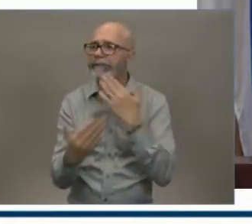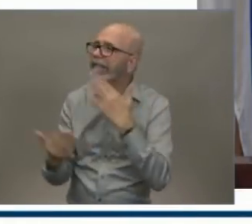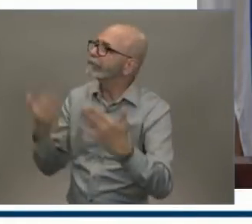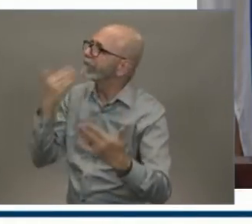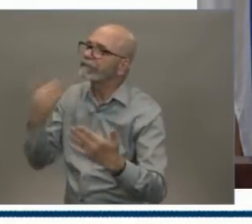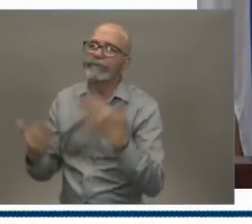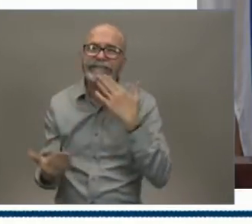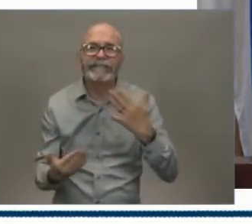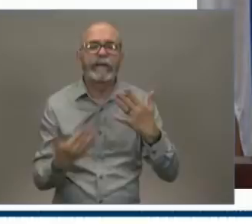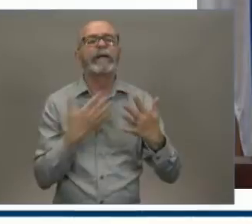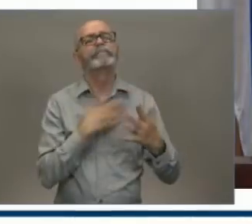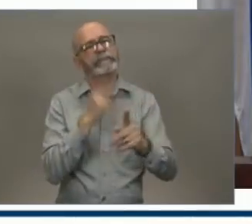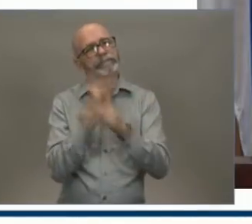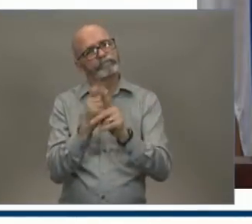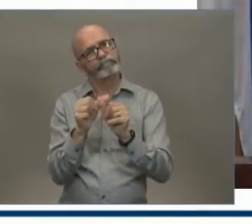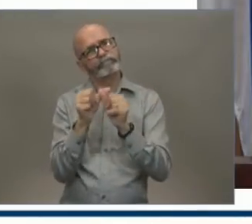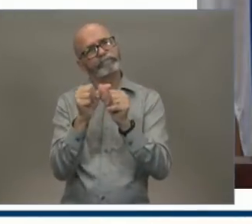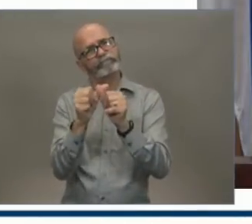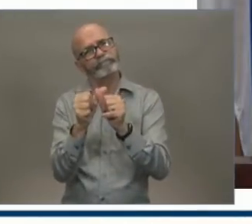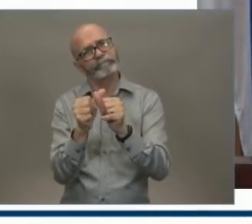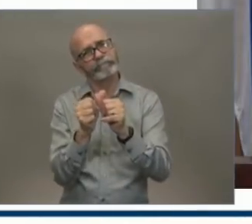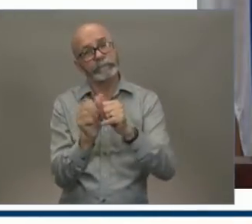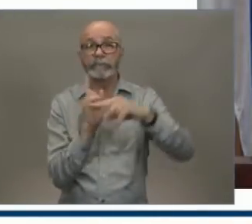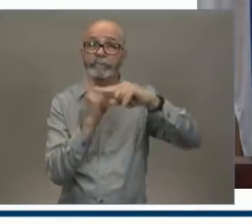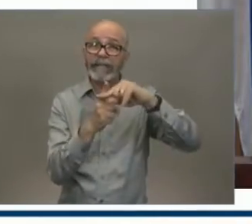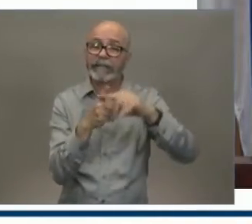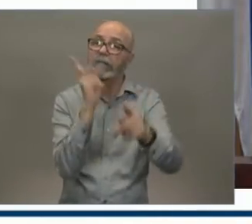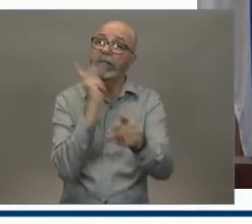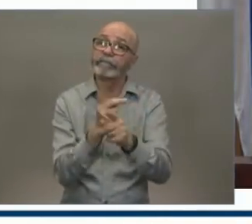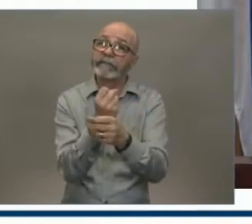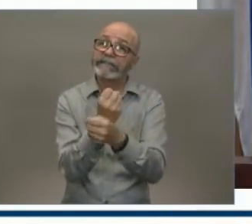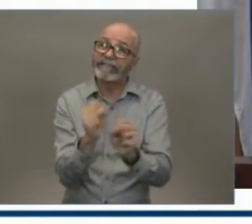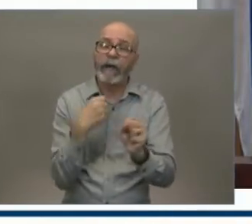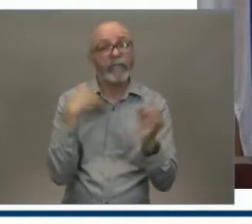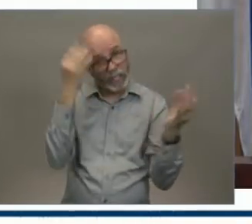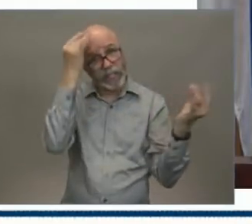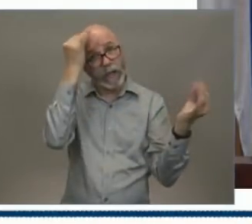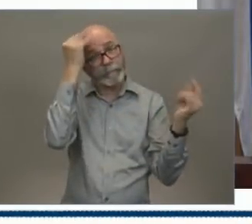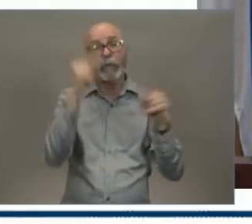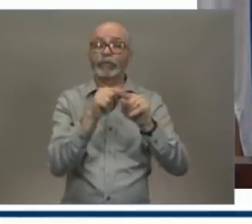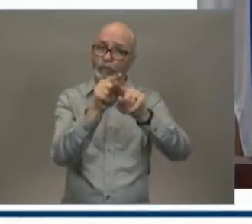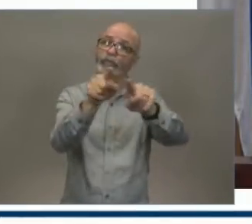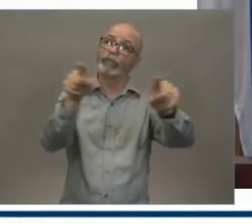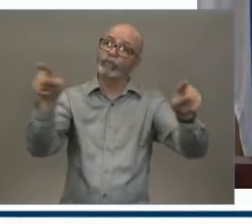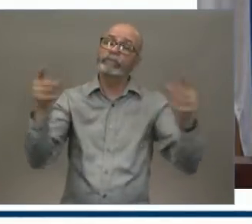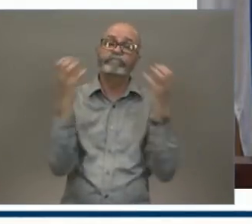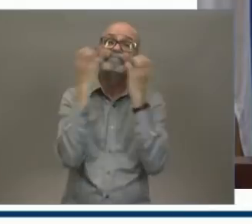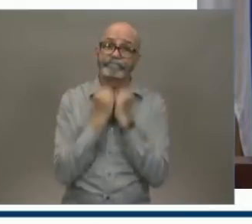I hope you stay safe, and I want you to know I am thinking about you, and I want you to have a great weekend.